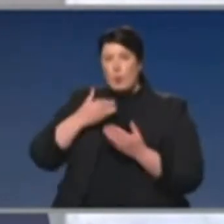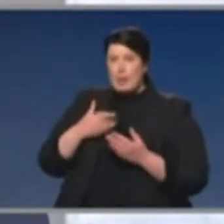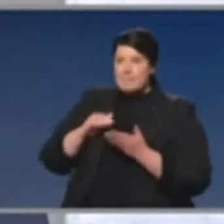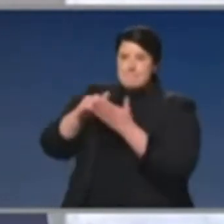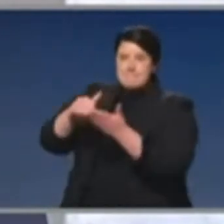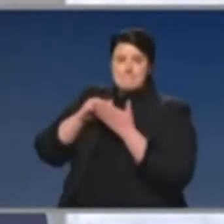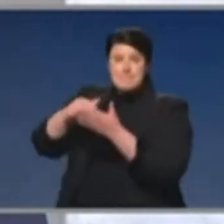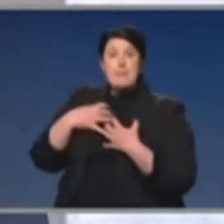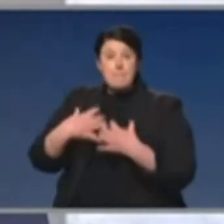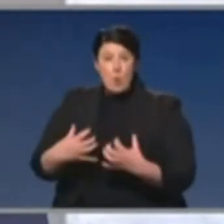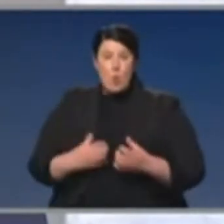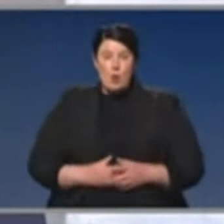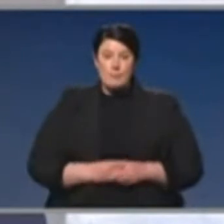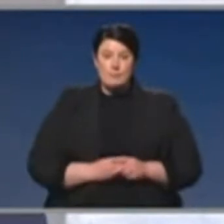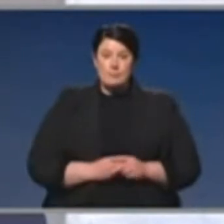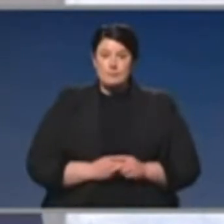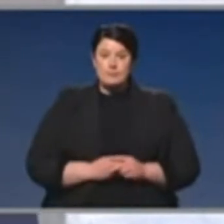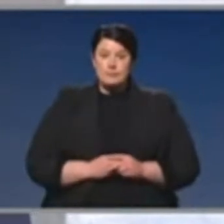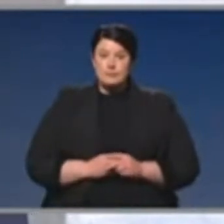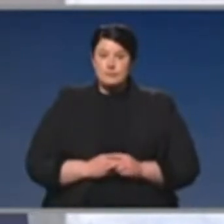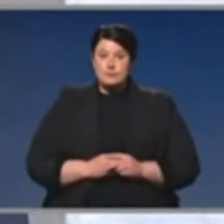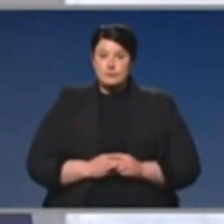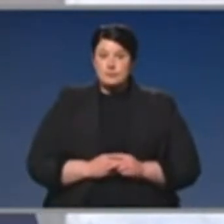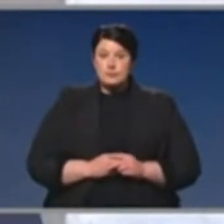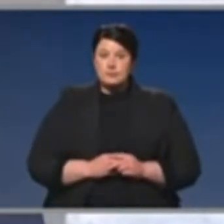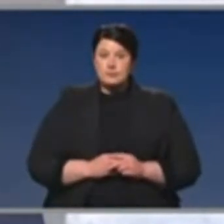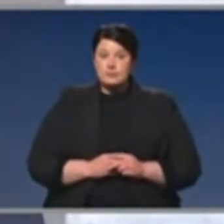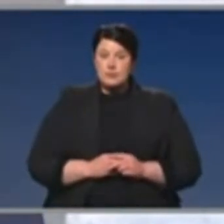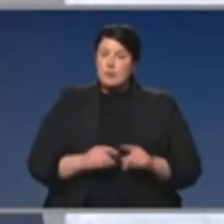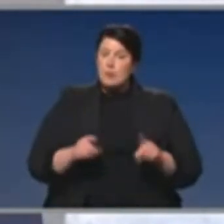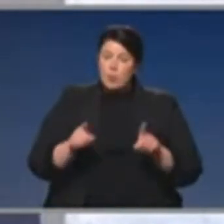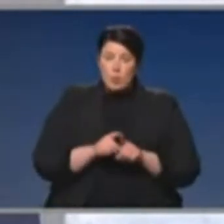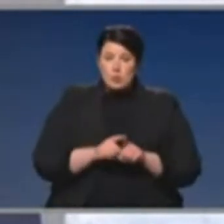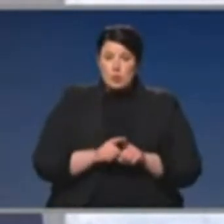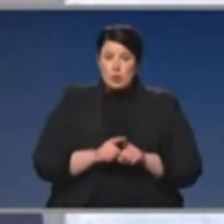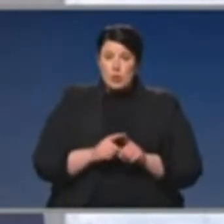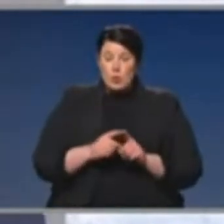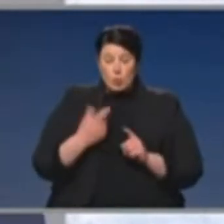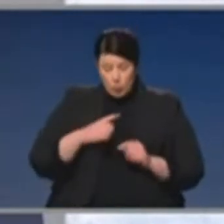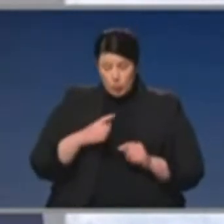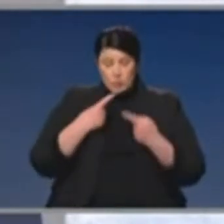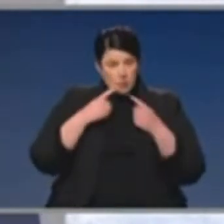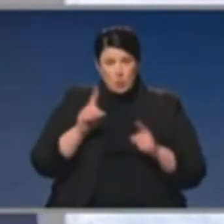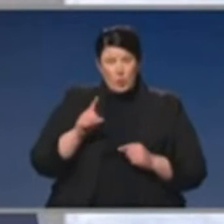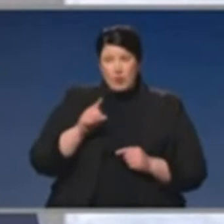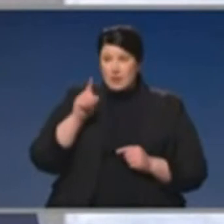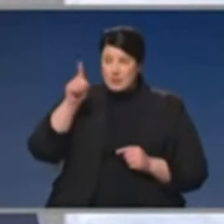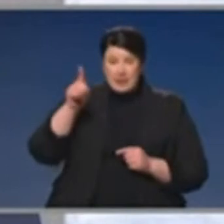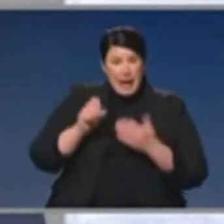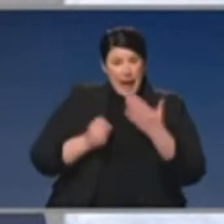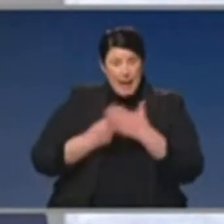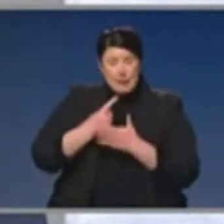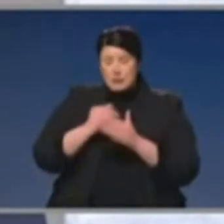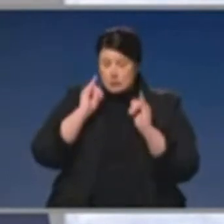in Beirut. But I also want to stress our advice is this is a terrible accident, an absolutely terrible